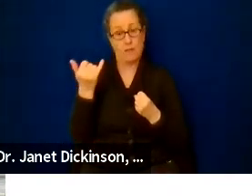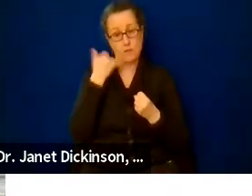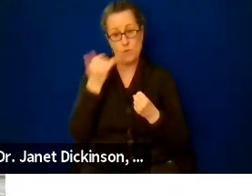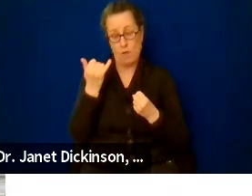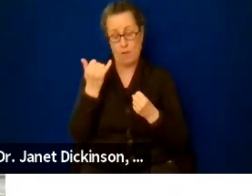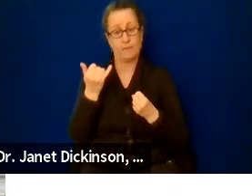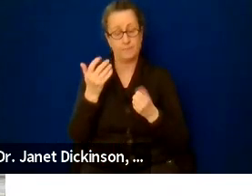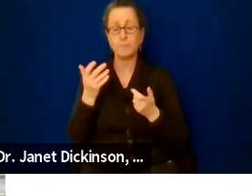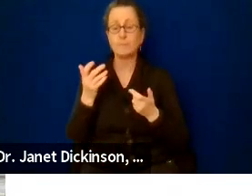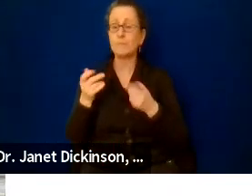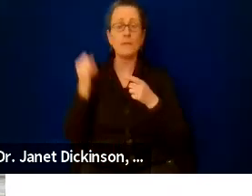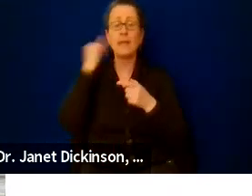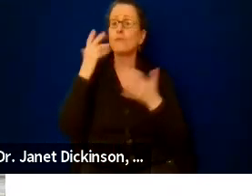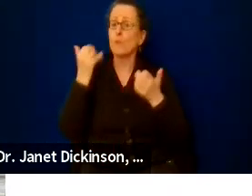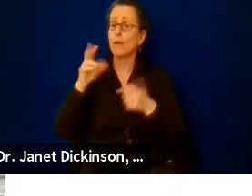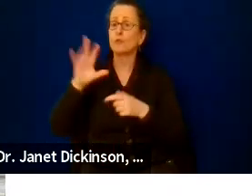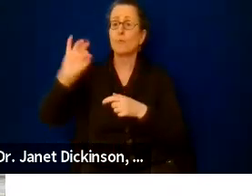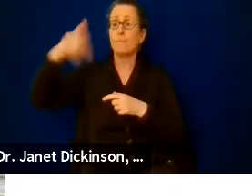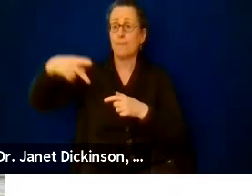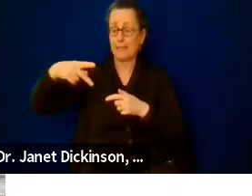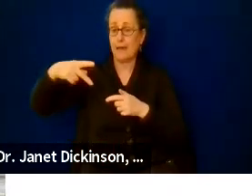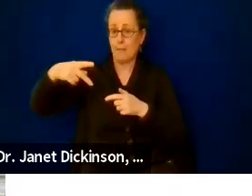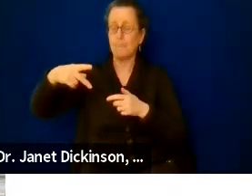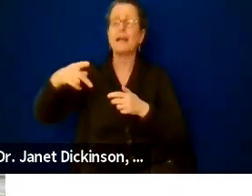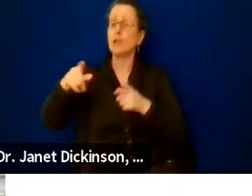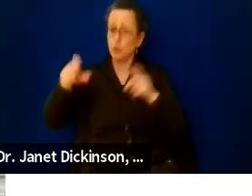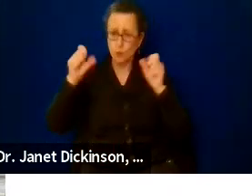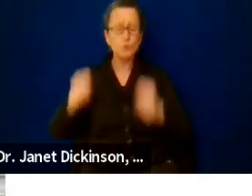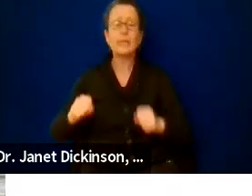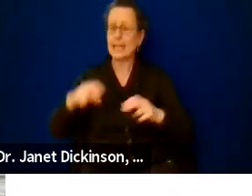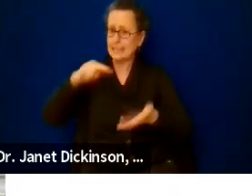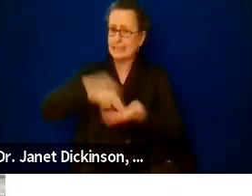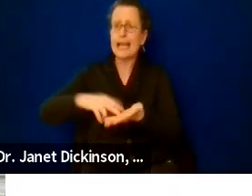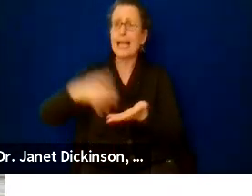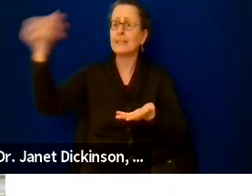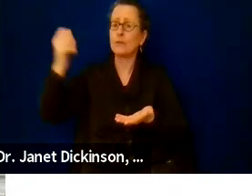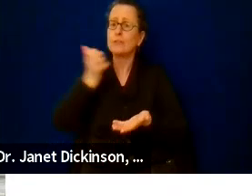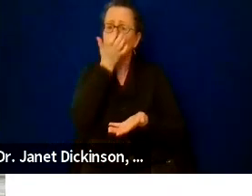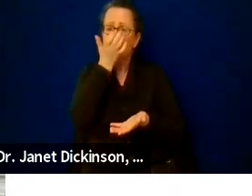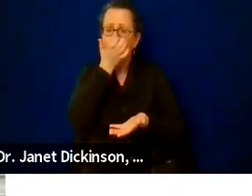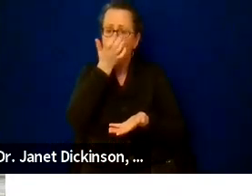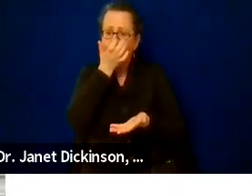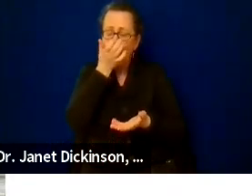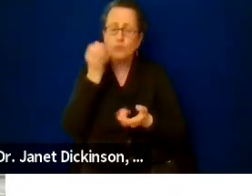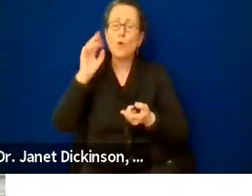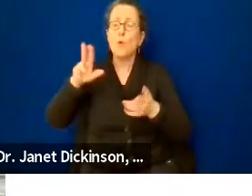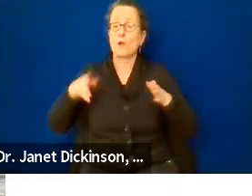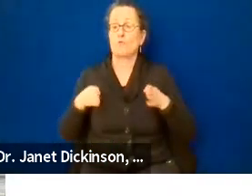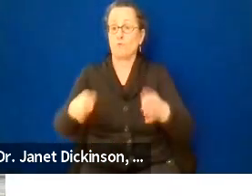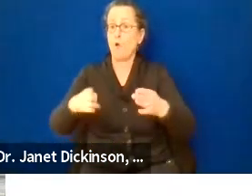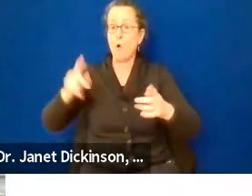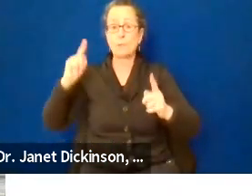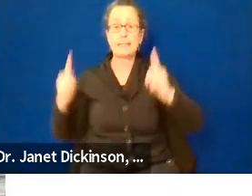at appropriately social distance places down on the grass on the road, but you cannot come up